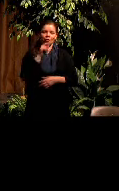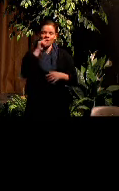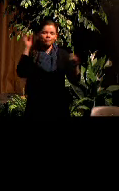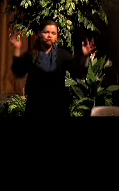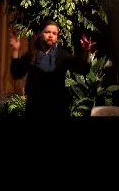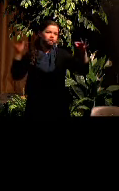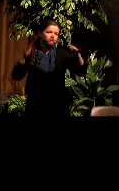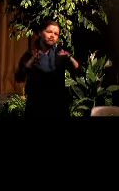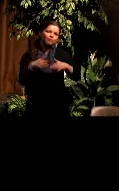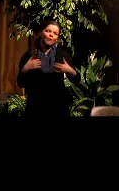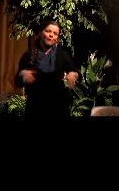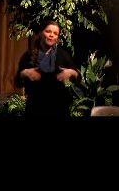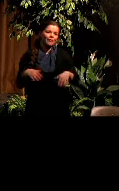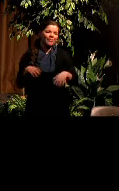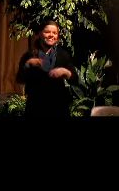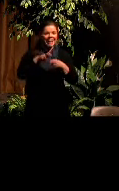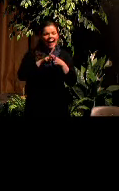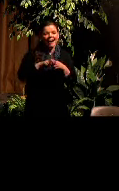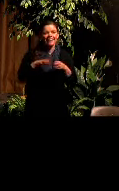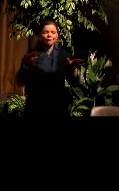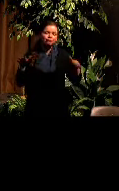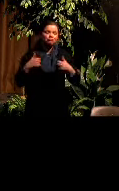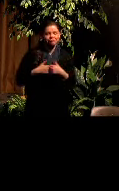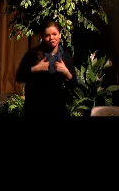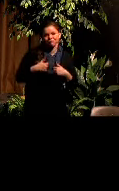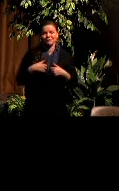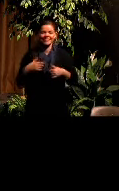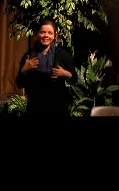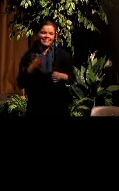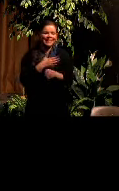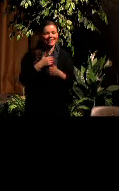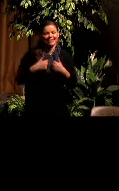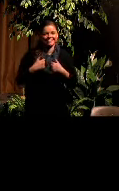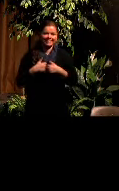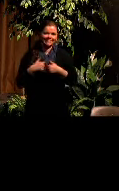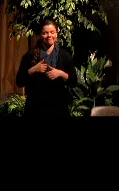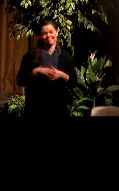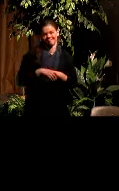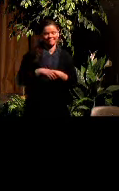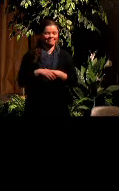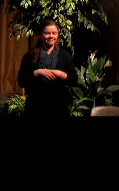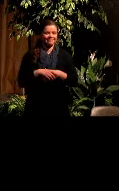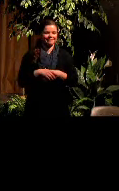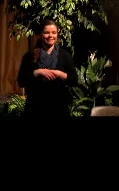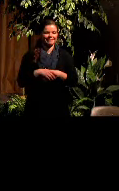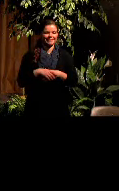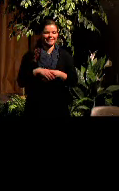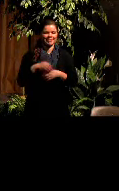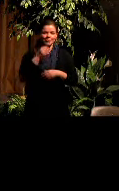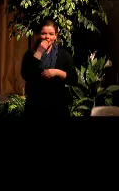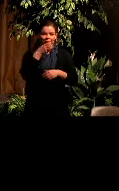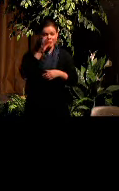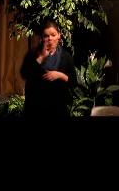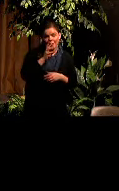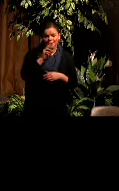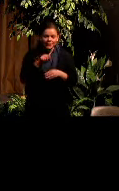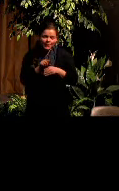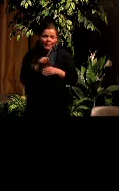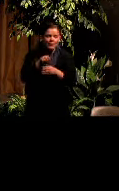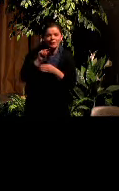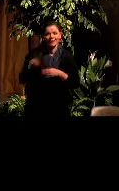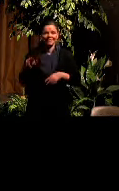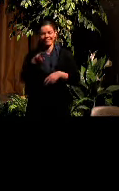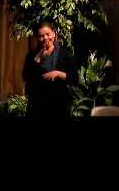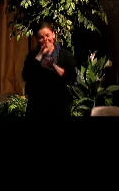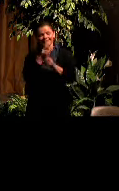and they just stop and they take water. Things like cerulean warblers and palm warblers, they'll stop and get water right there. Nesting